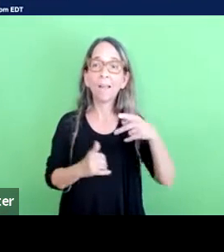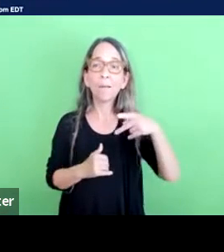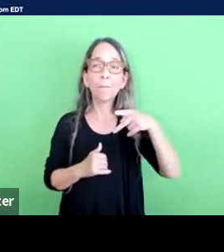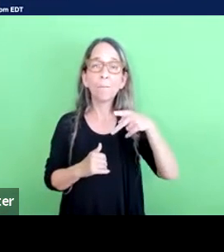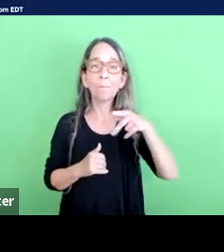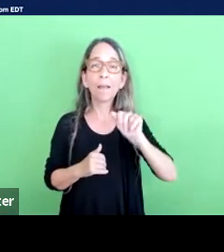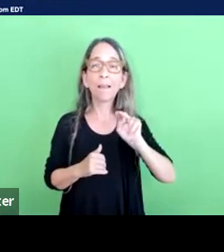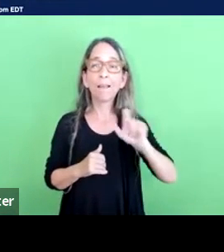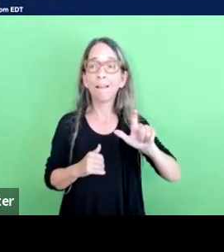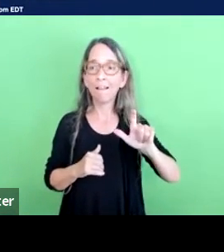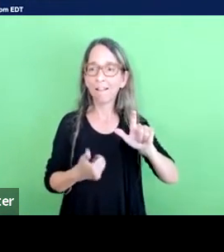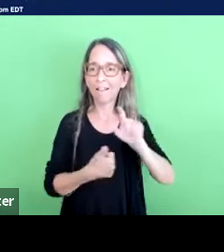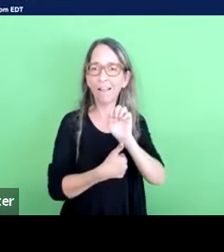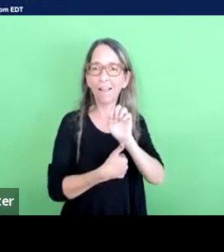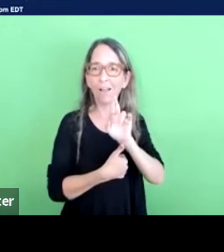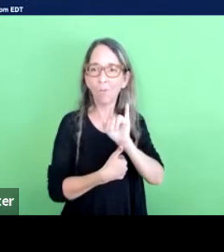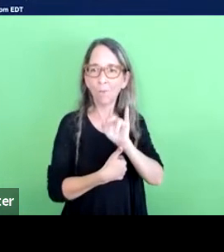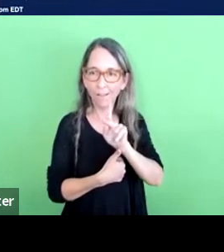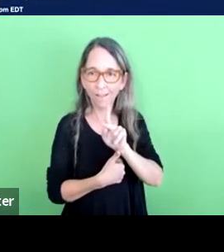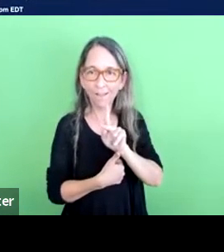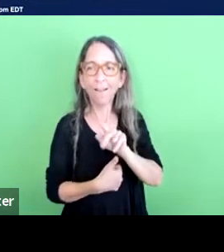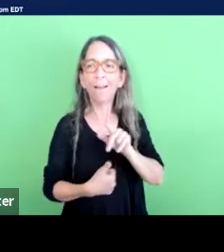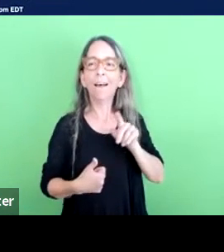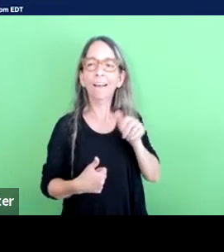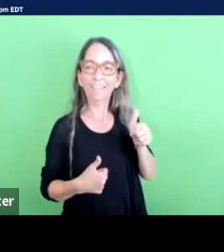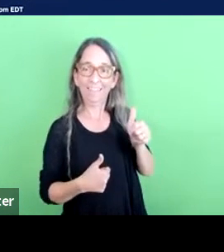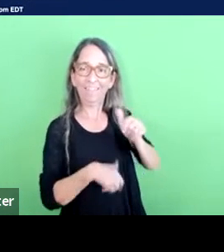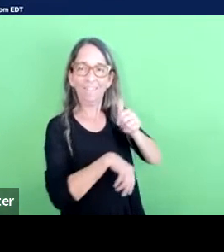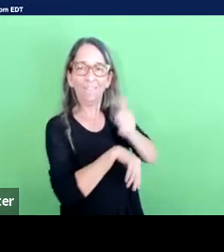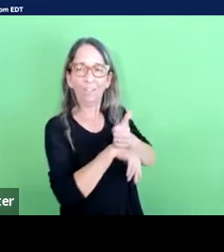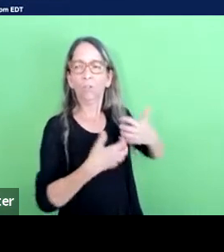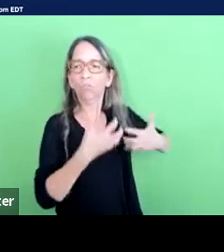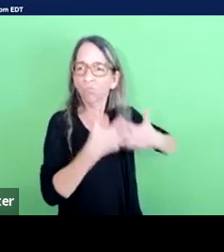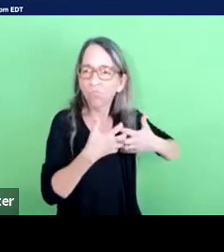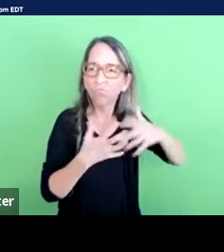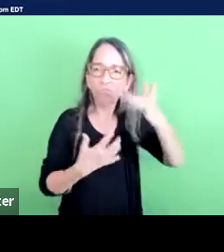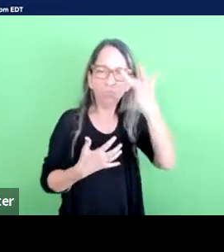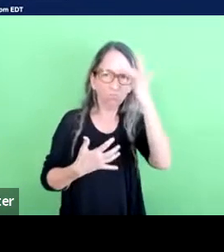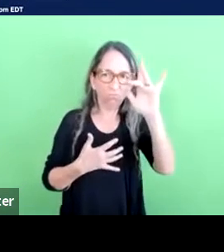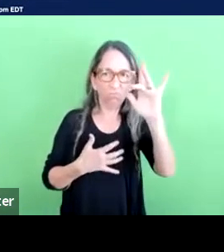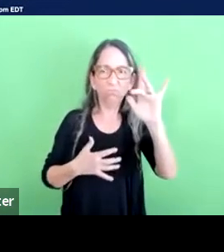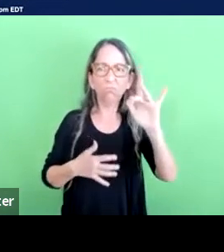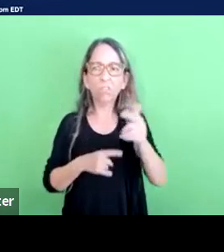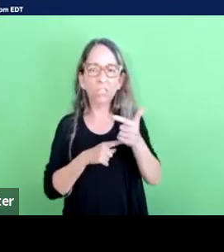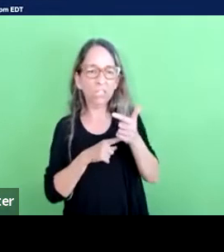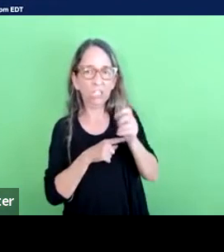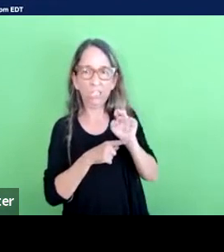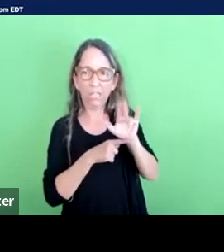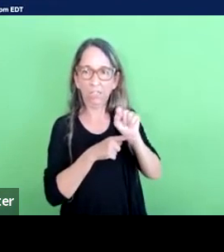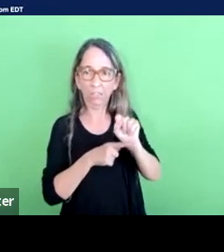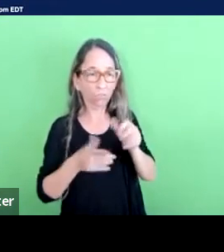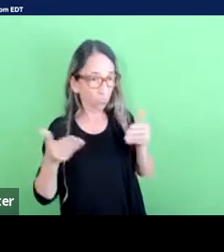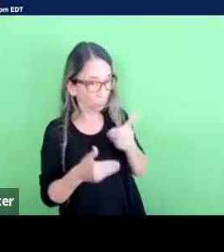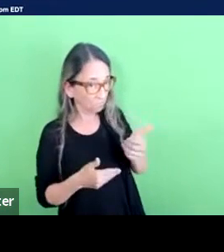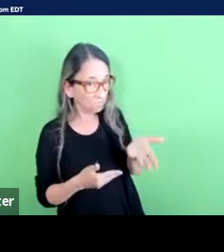founder of MachineGenius. Erik, can you introduce yourself? Sure, thanks, Matt. So I'm